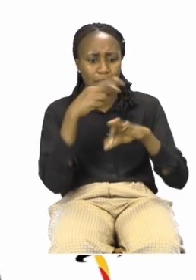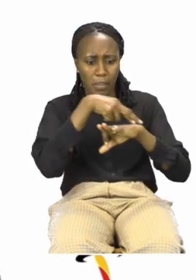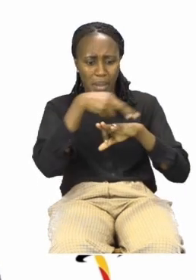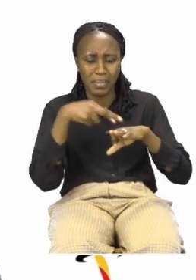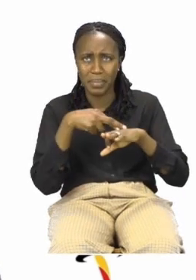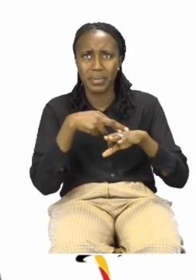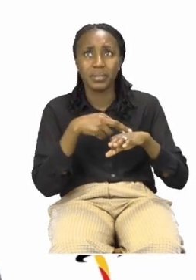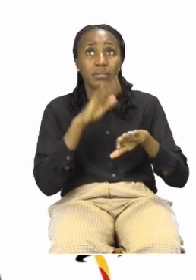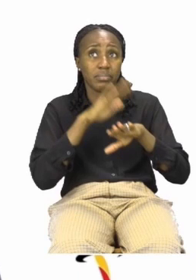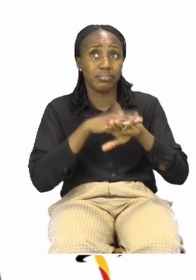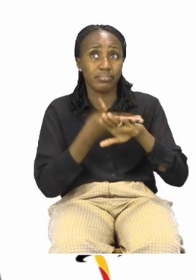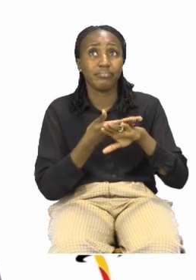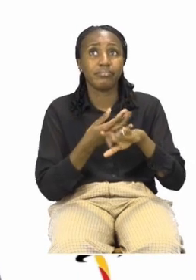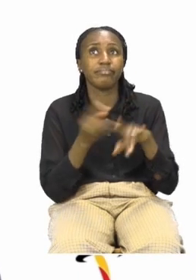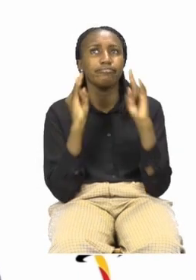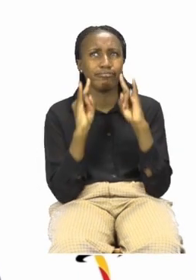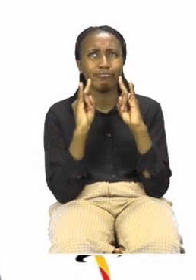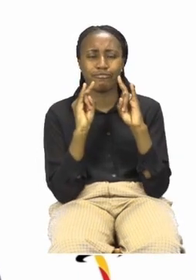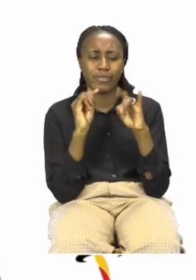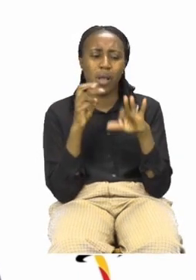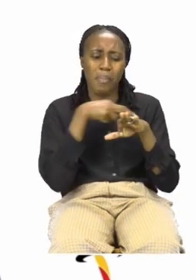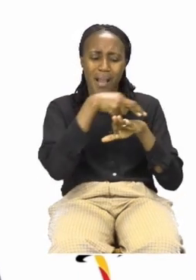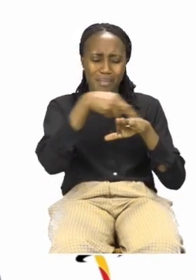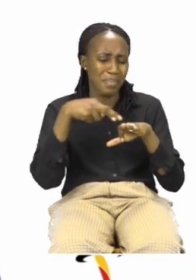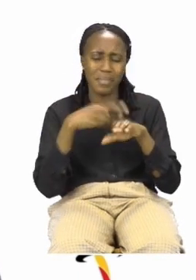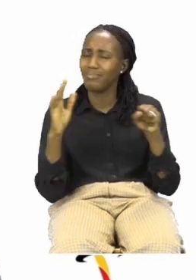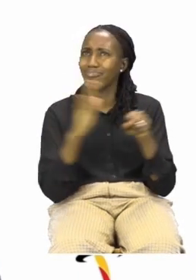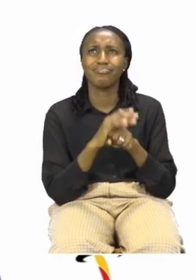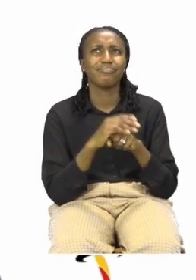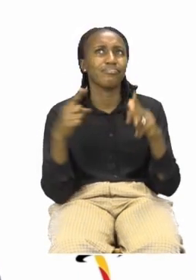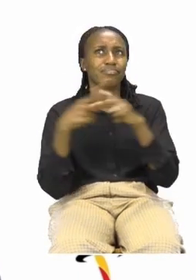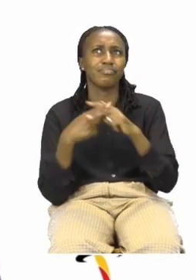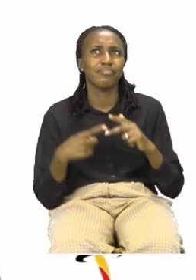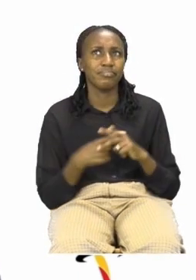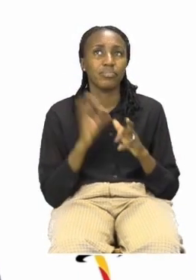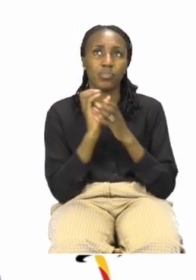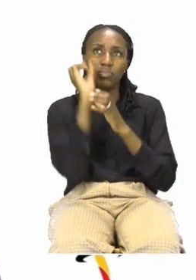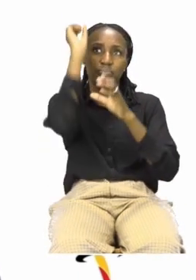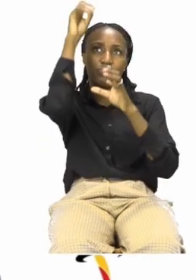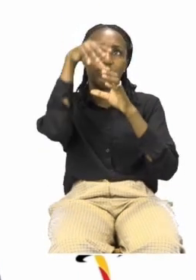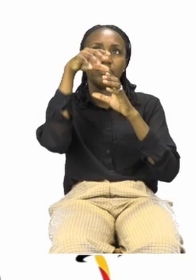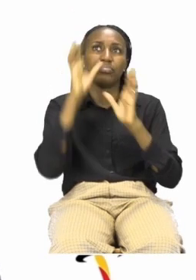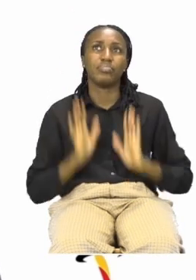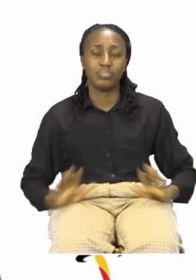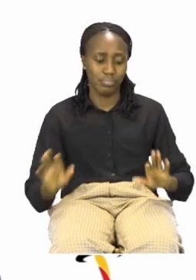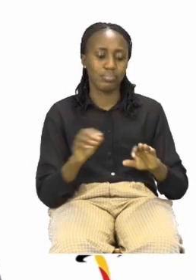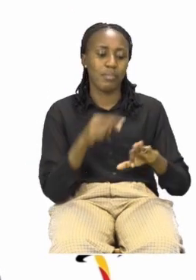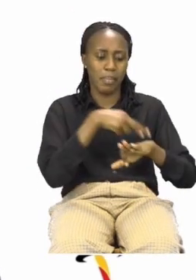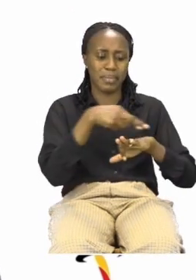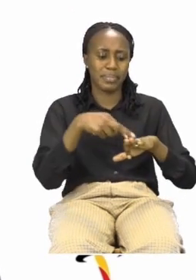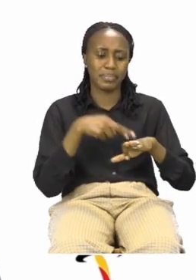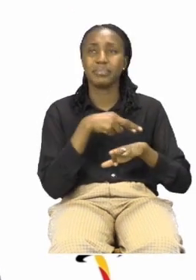at football. Football is played every corner of this country. We looked about netball, girls' child. It's played every corner of